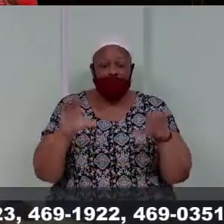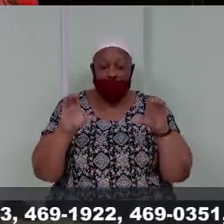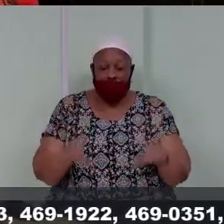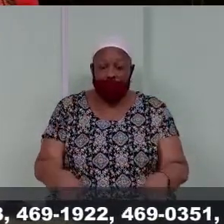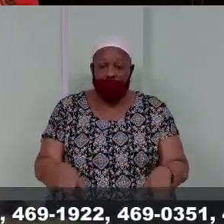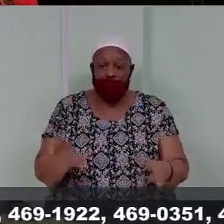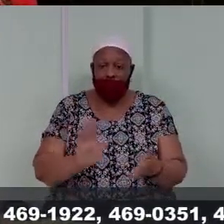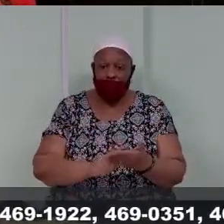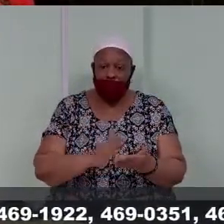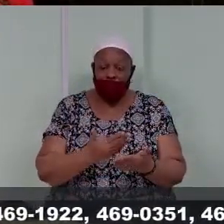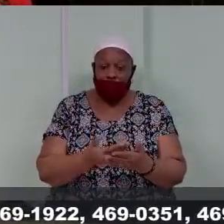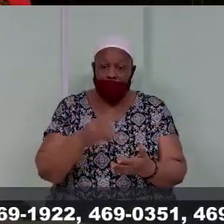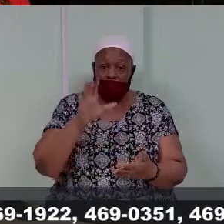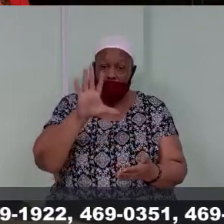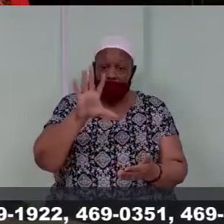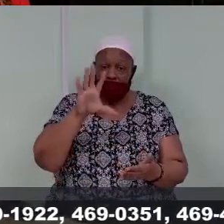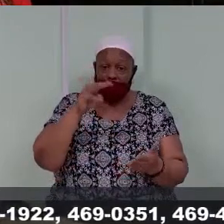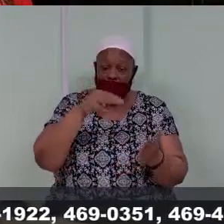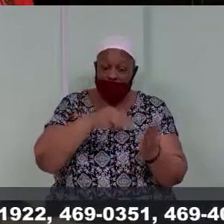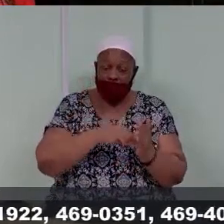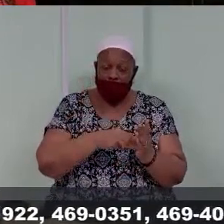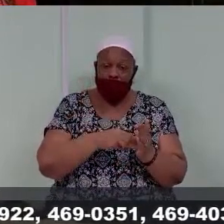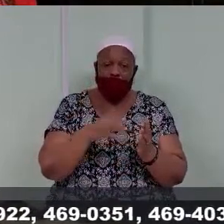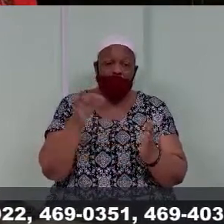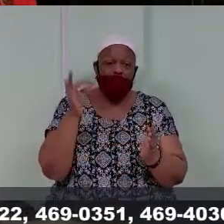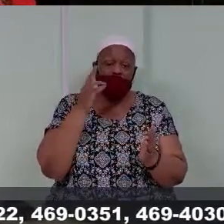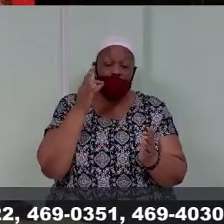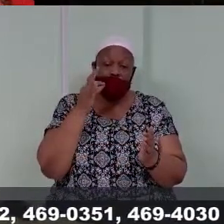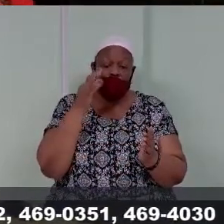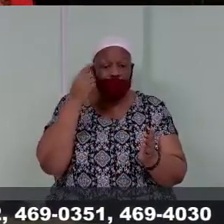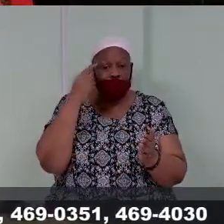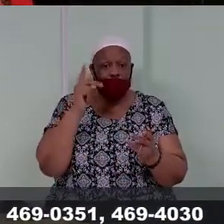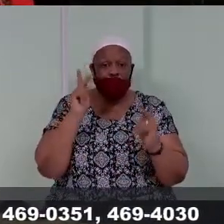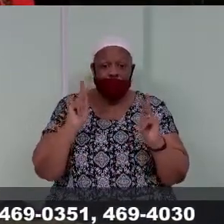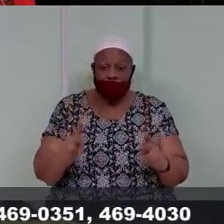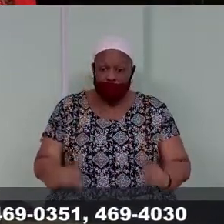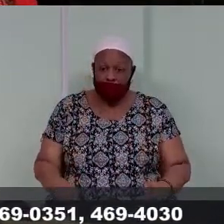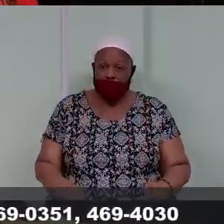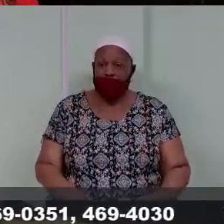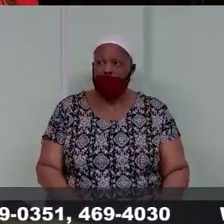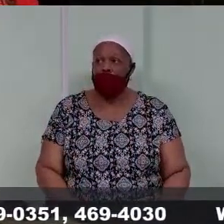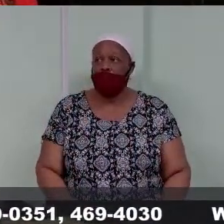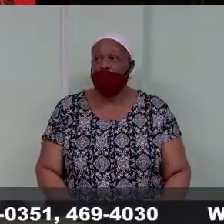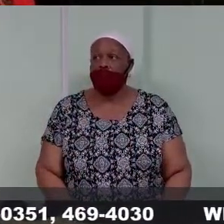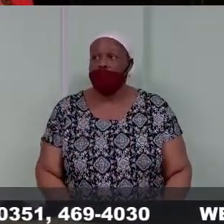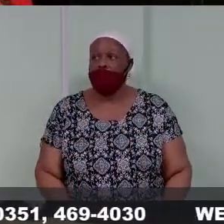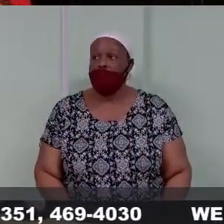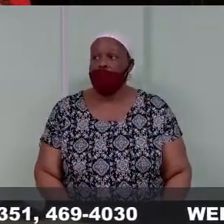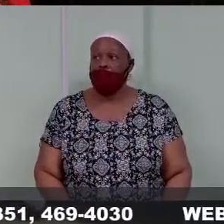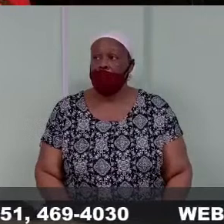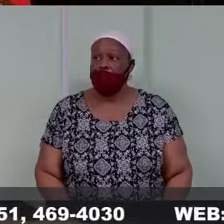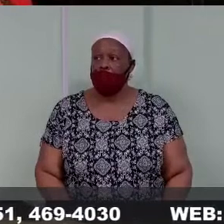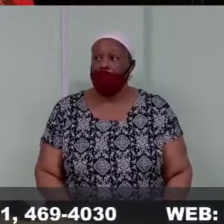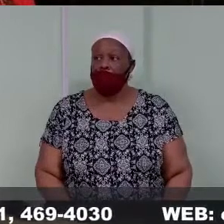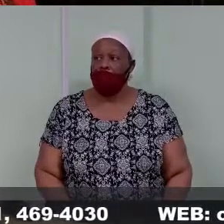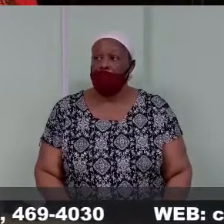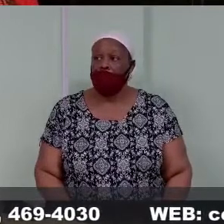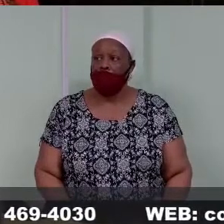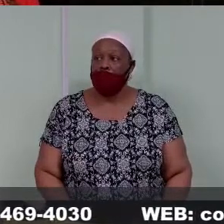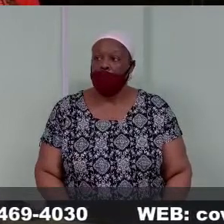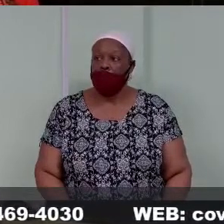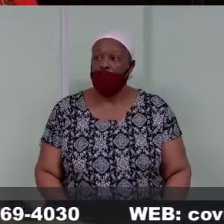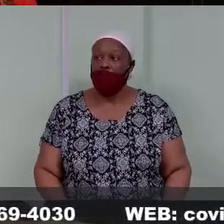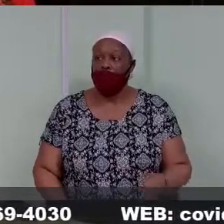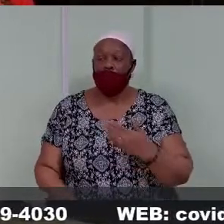because about 2 weeks ago, when we reopened our business in Bastille, the former Ribs